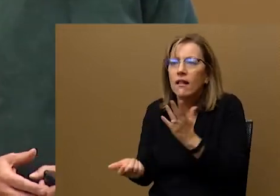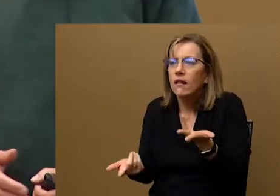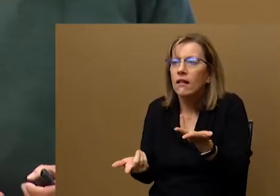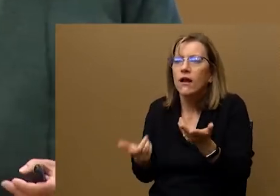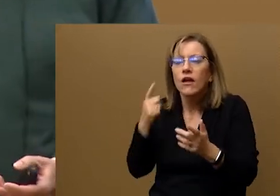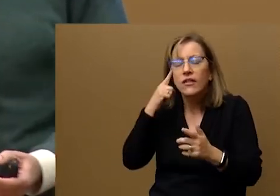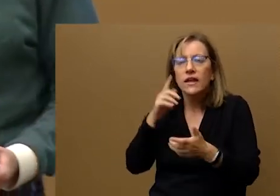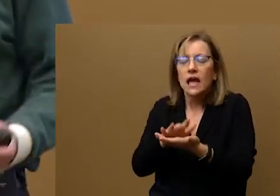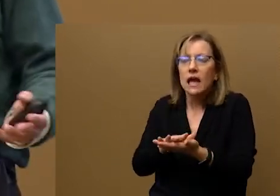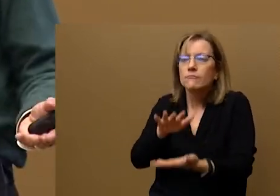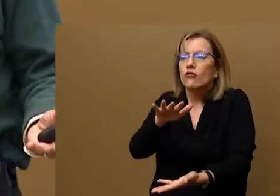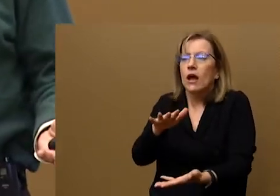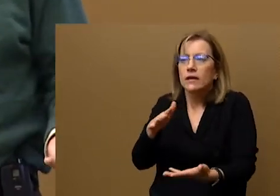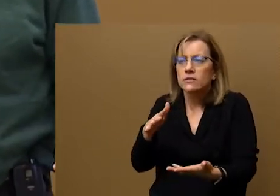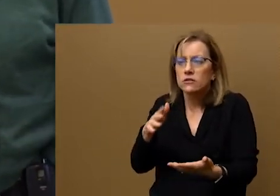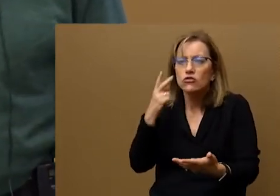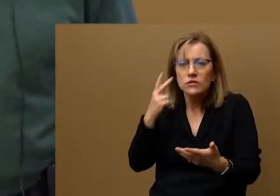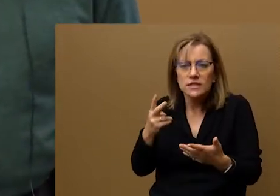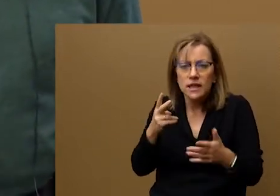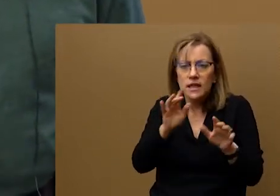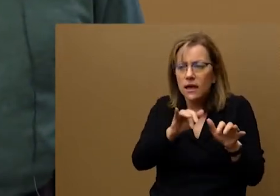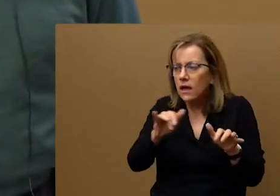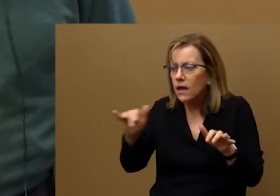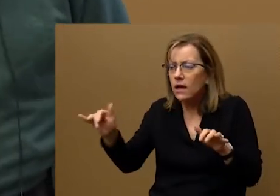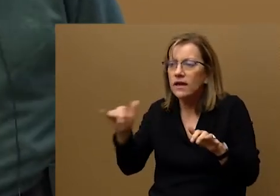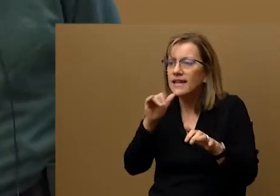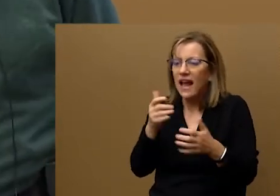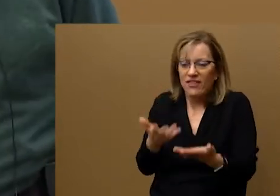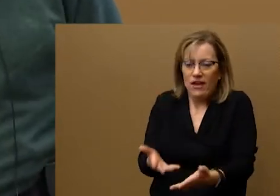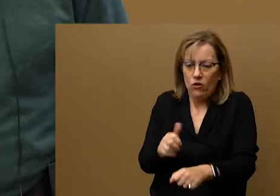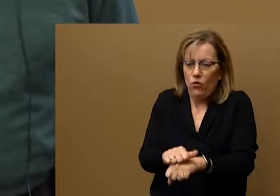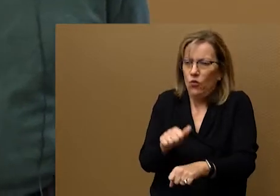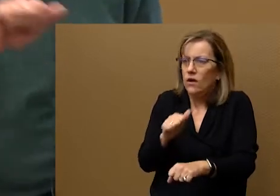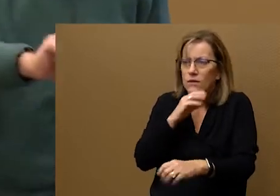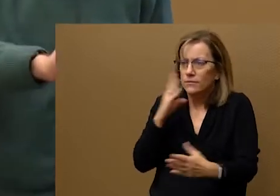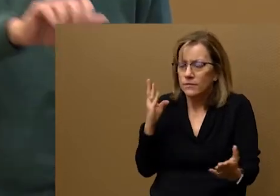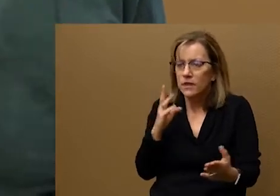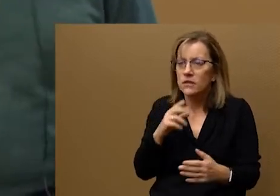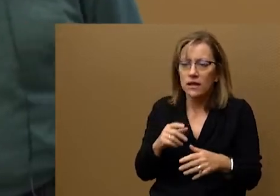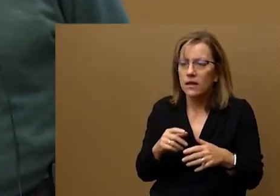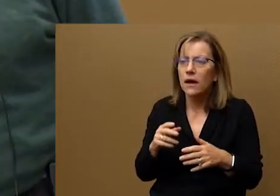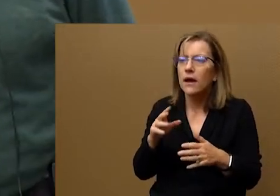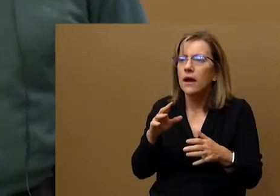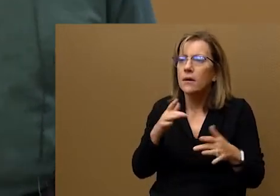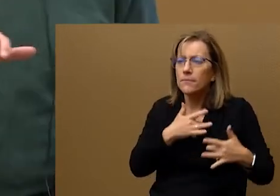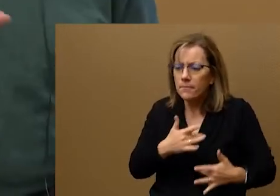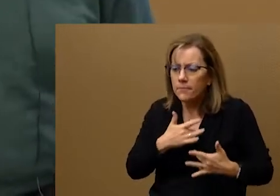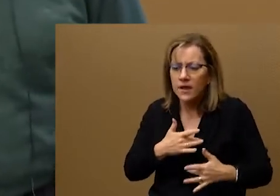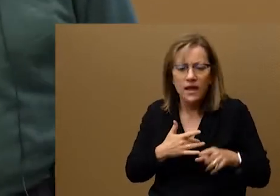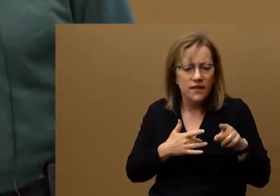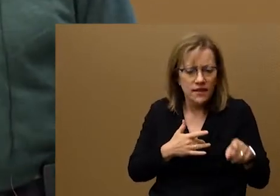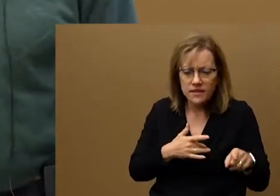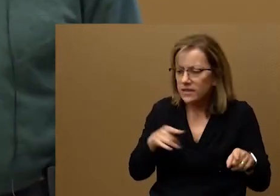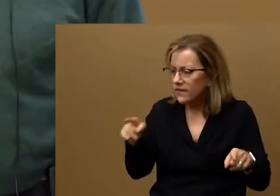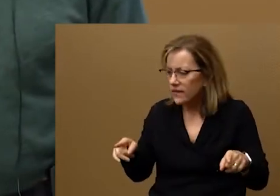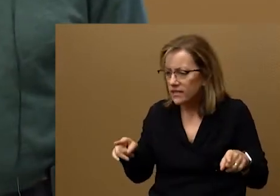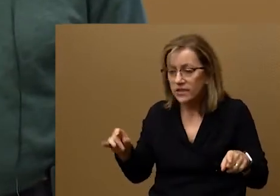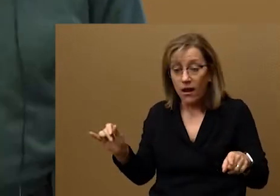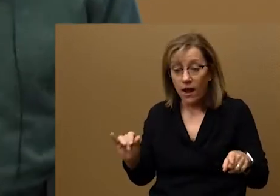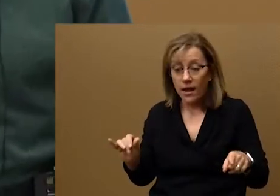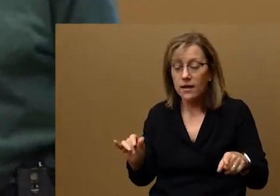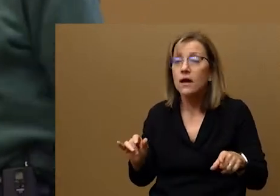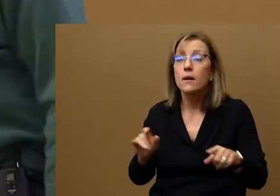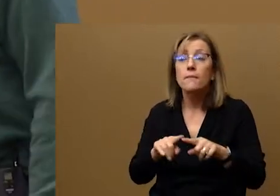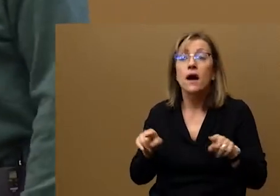abstractly. You know, what is abstract thinking? The ability to see patterns. A and B are alike,